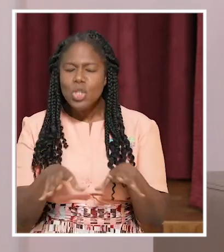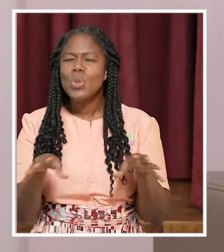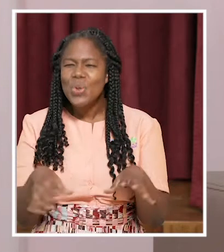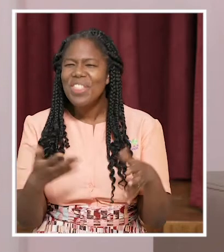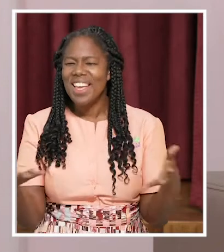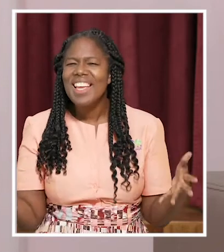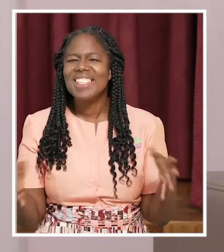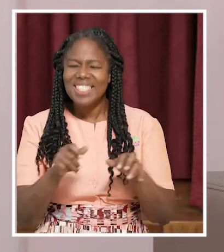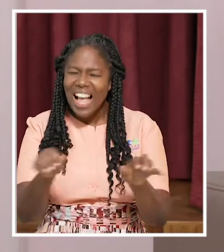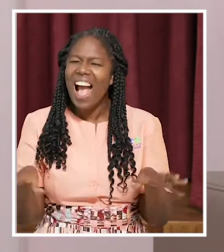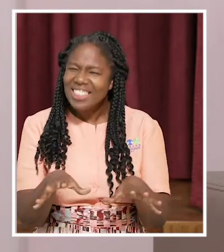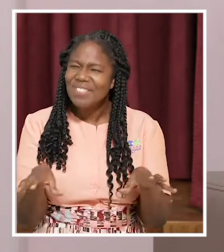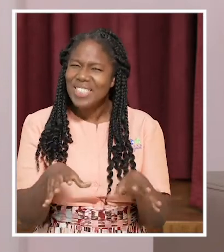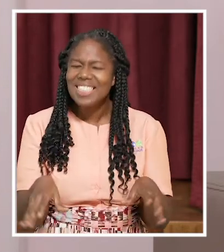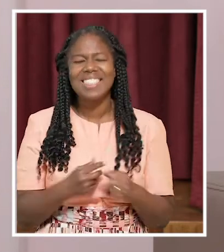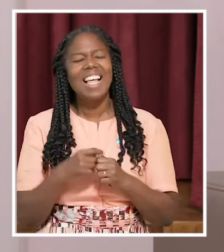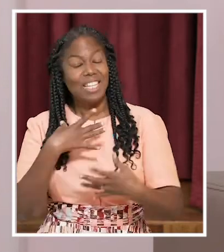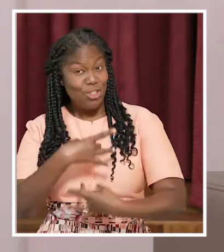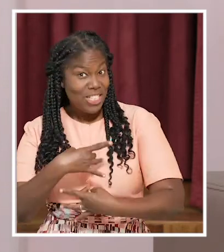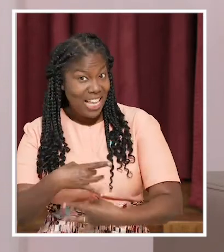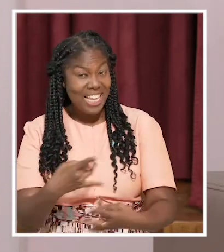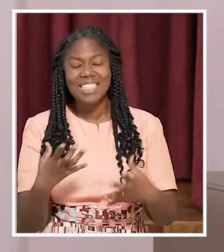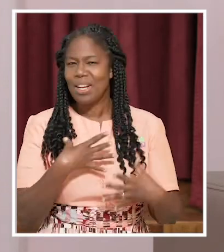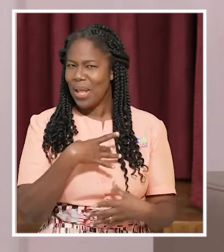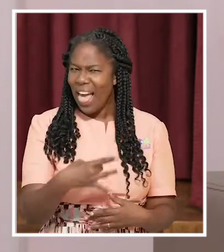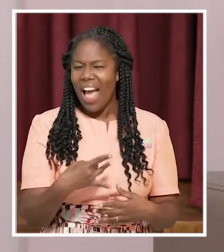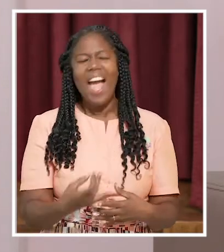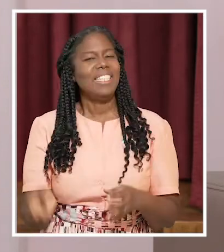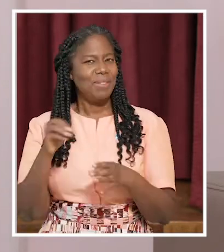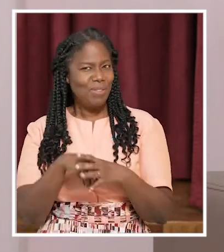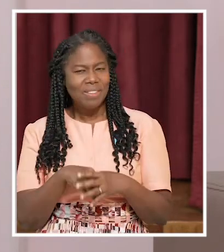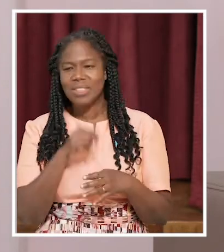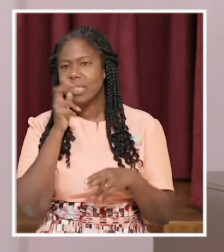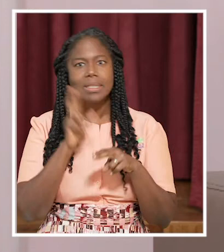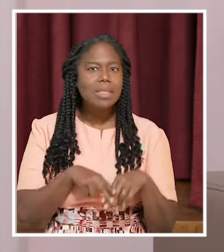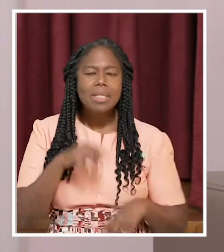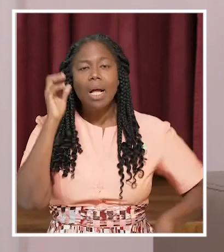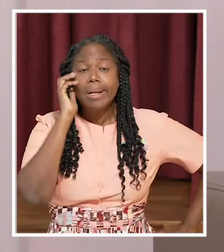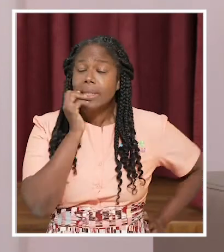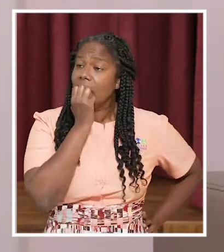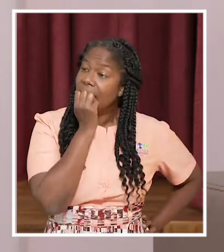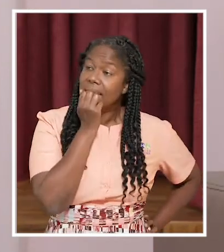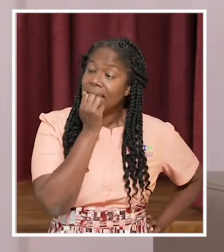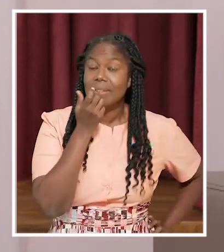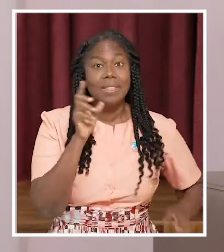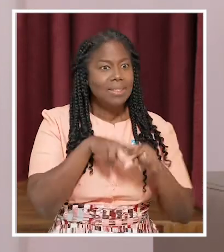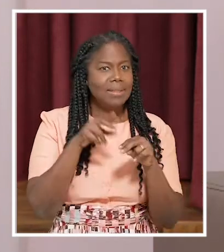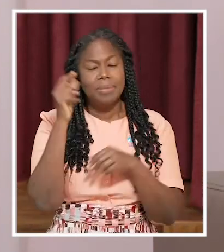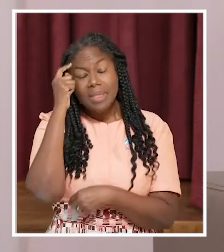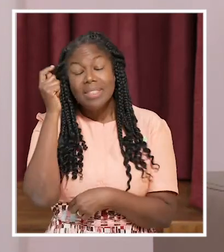and, you know, things that get their attention and keep them involved so that they're not just sitting there wondering. None of us like sitting wondering what to do